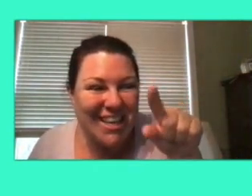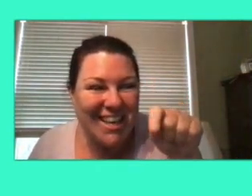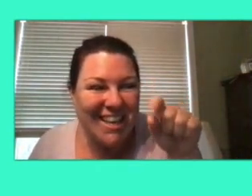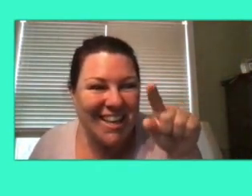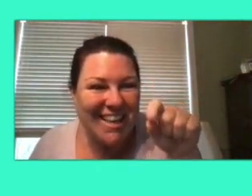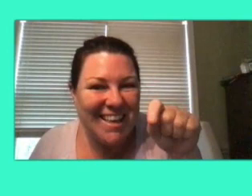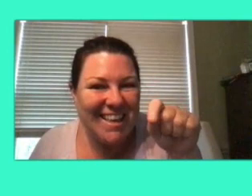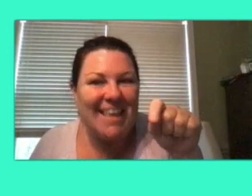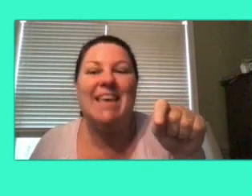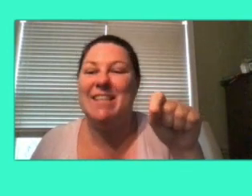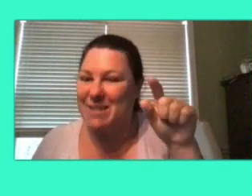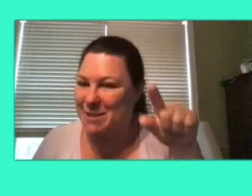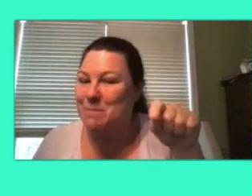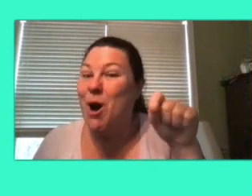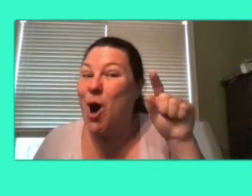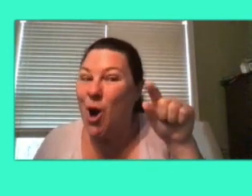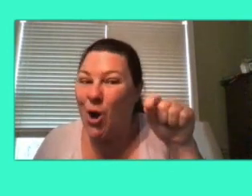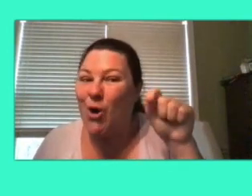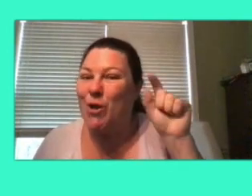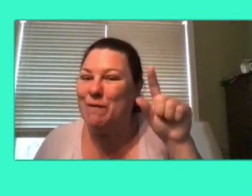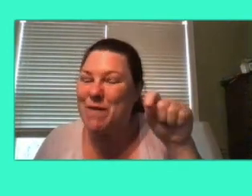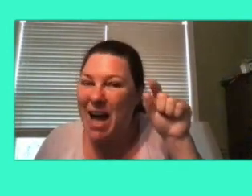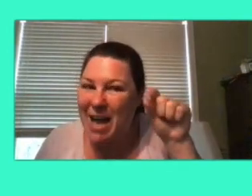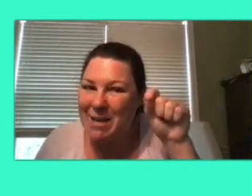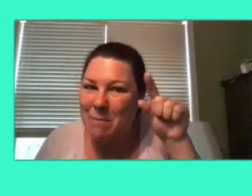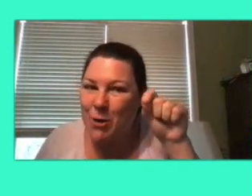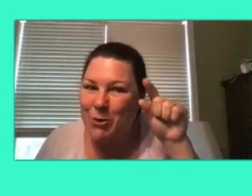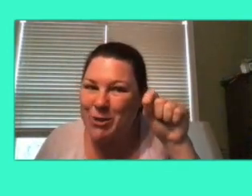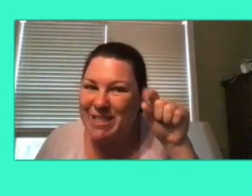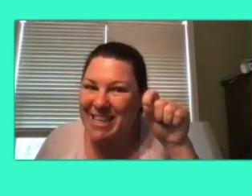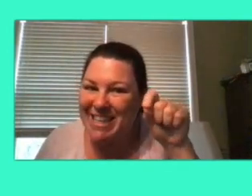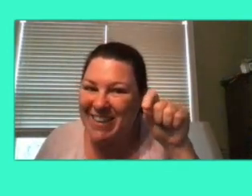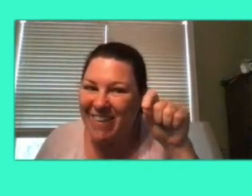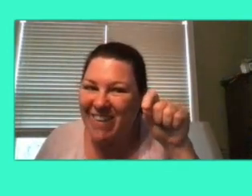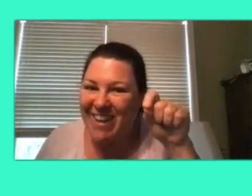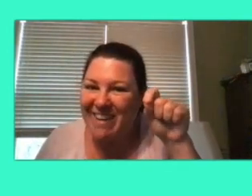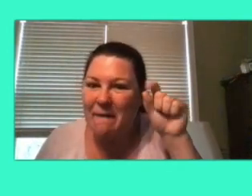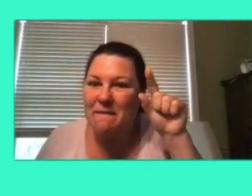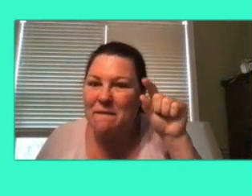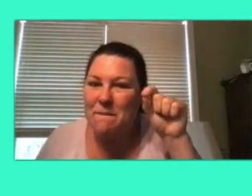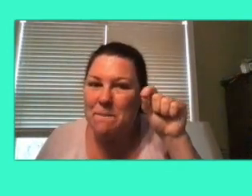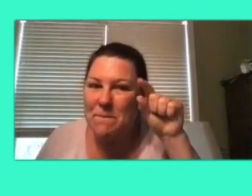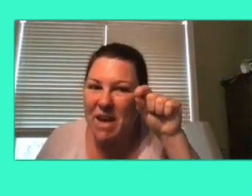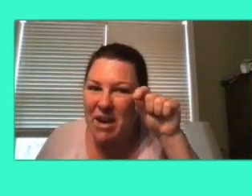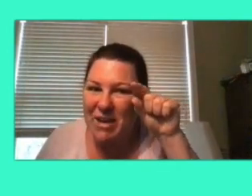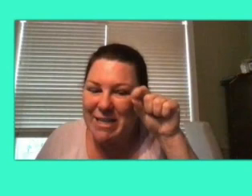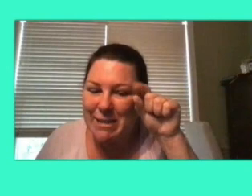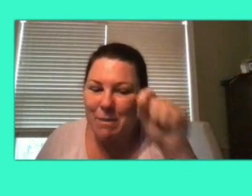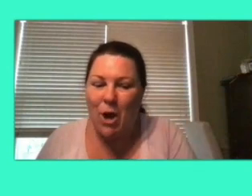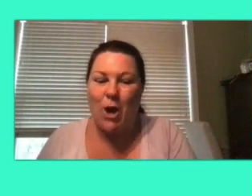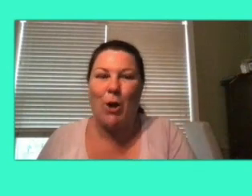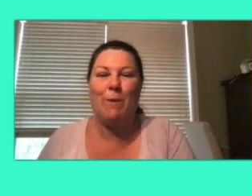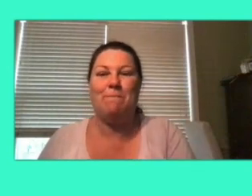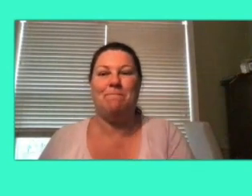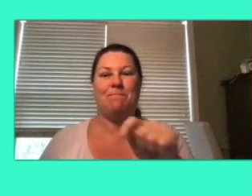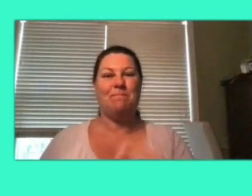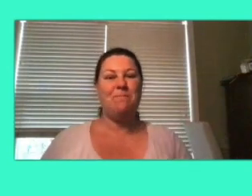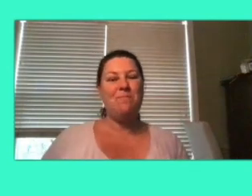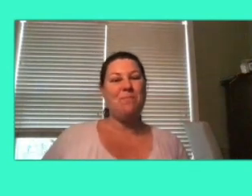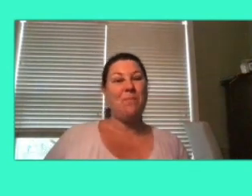Pinch. It's small. Fine motor skill. Very small.